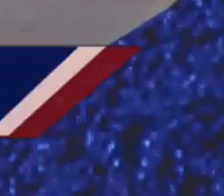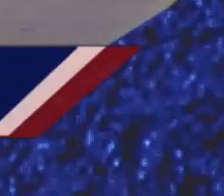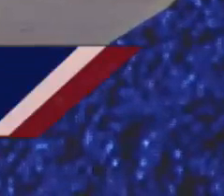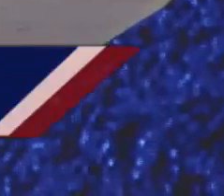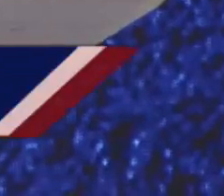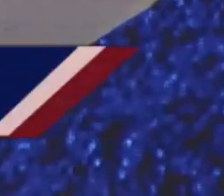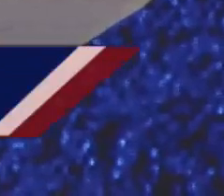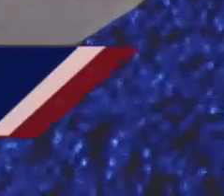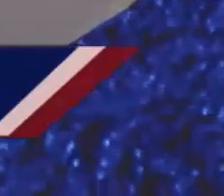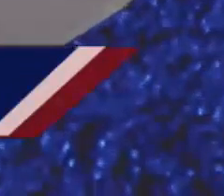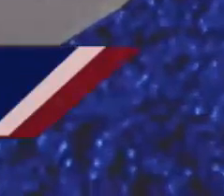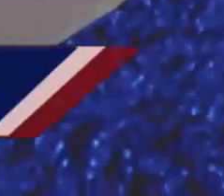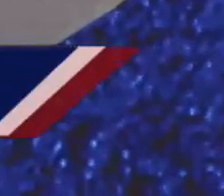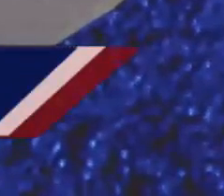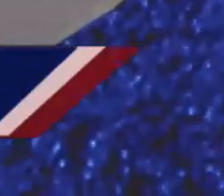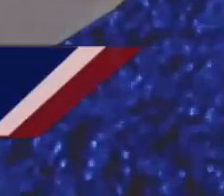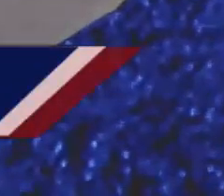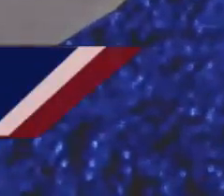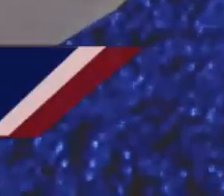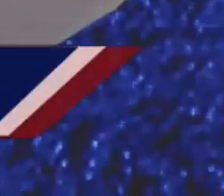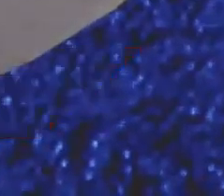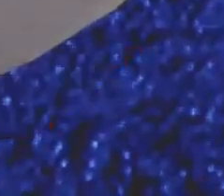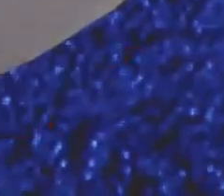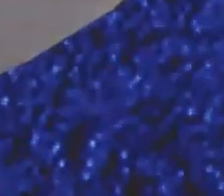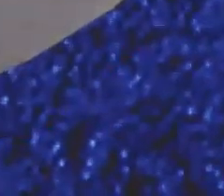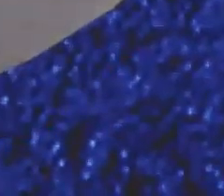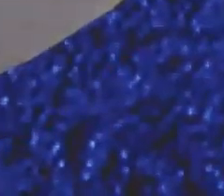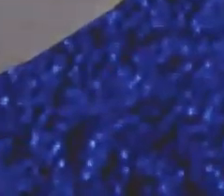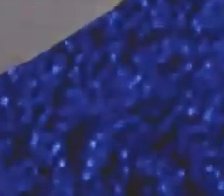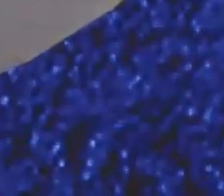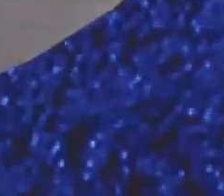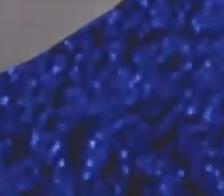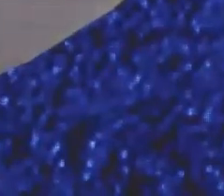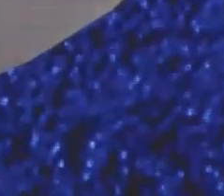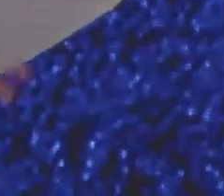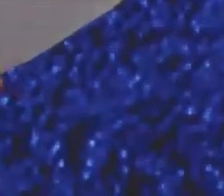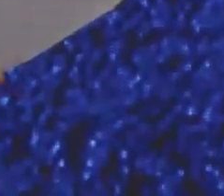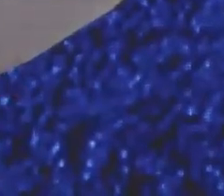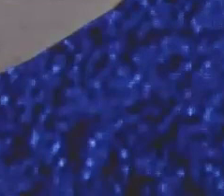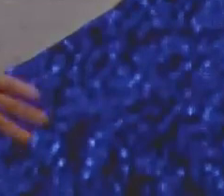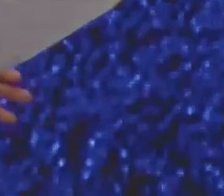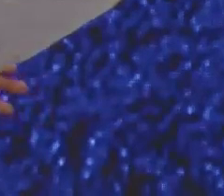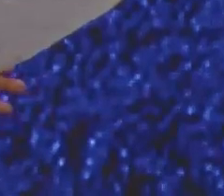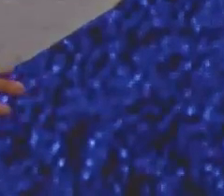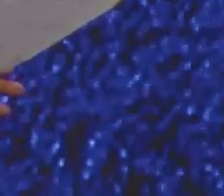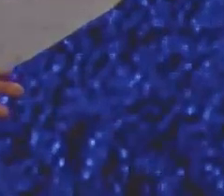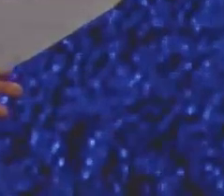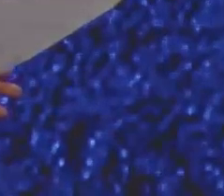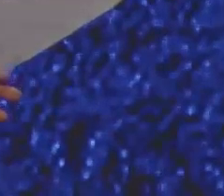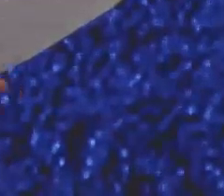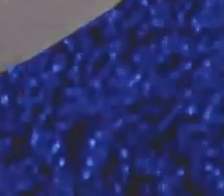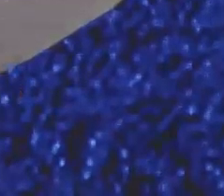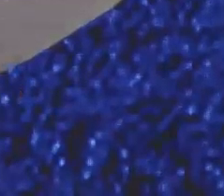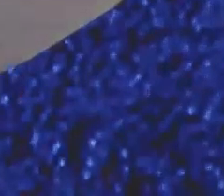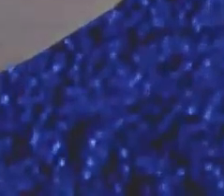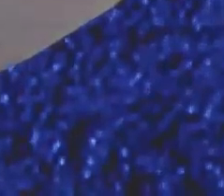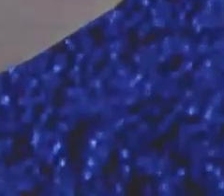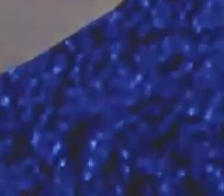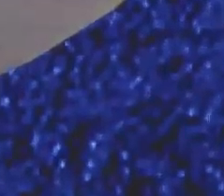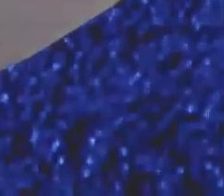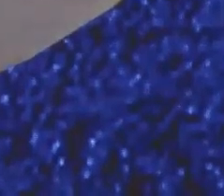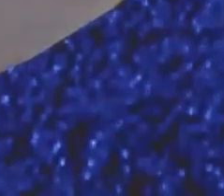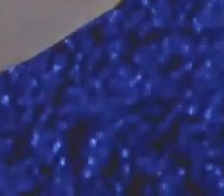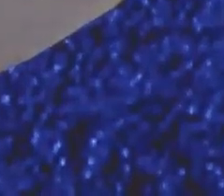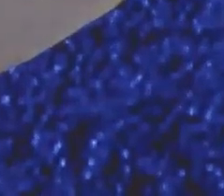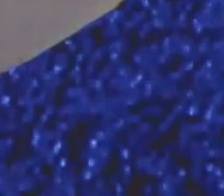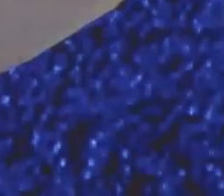I seek to please men? For if I yet pleased men, I should not